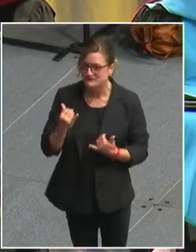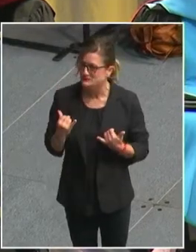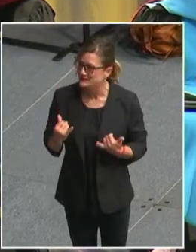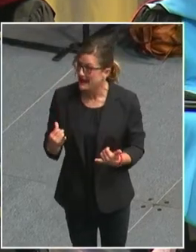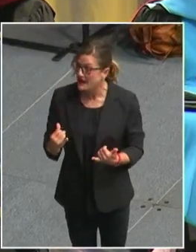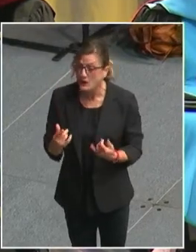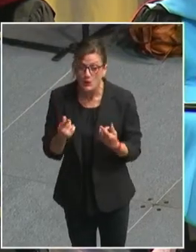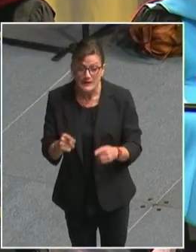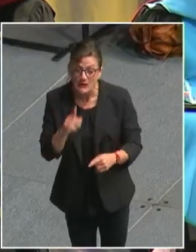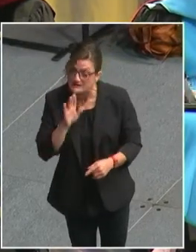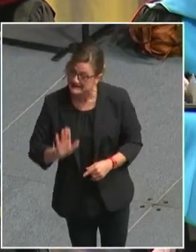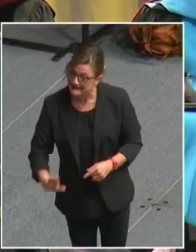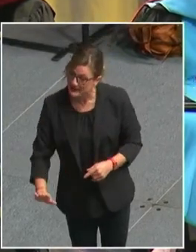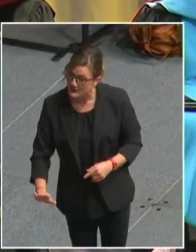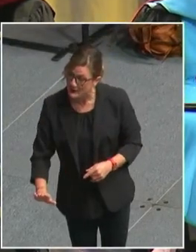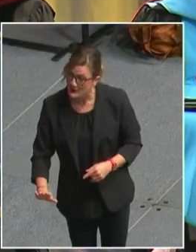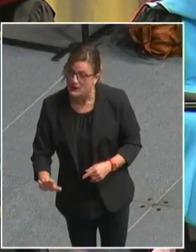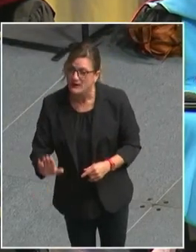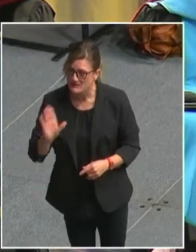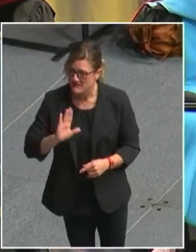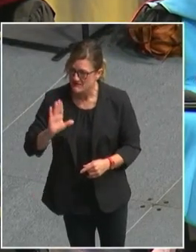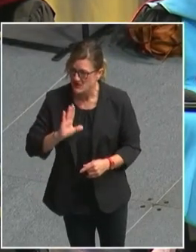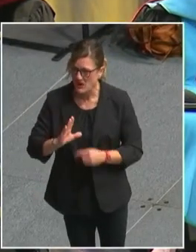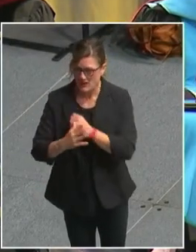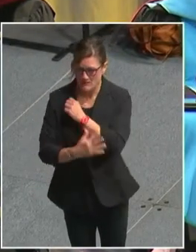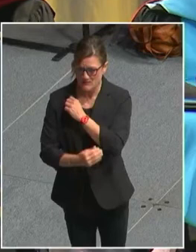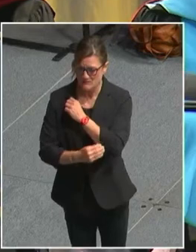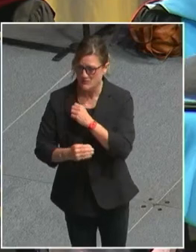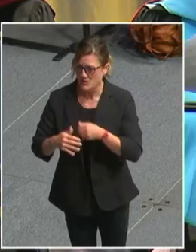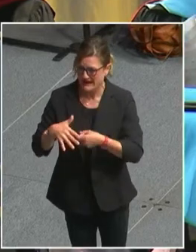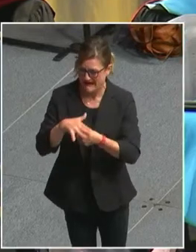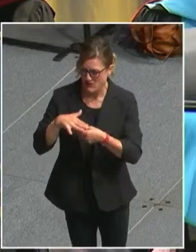When I was little, I used to live in a very poor area of